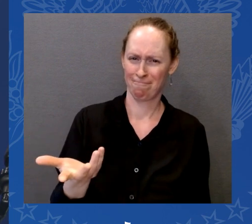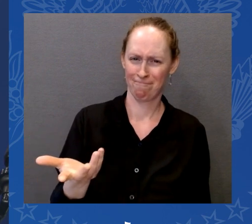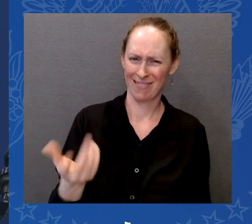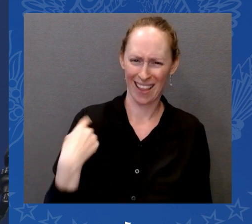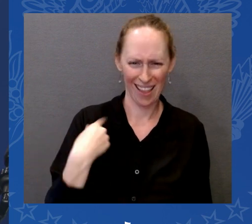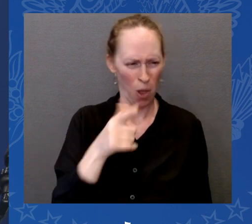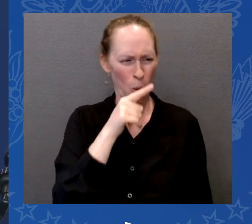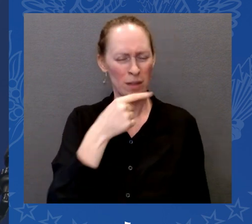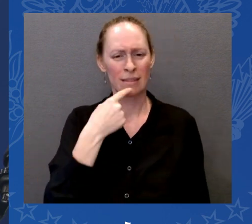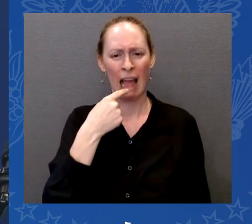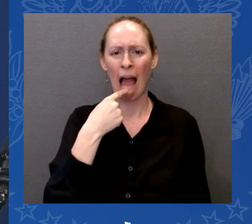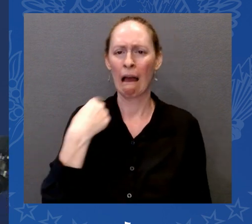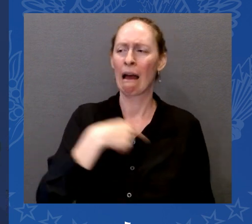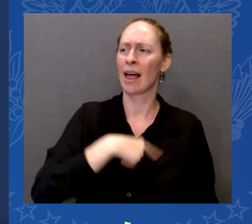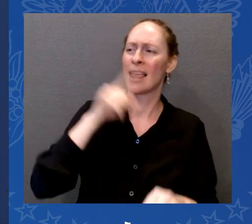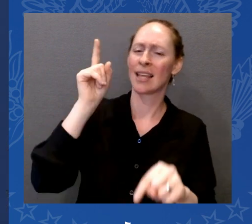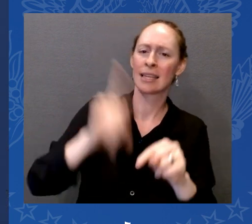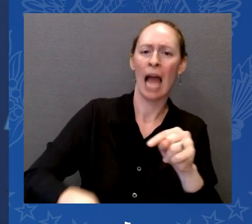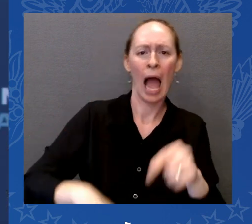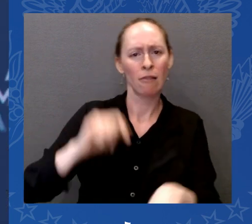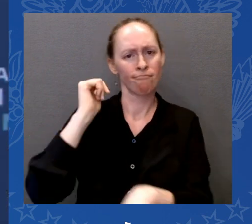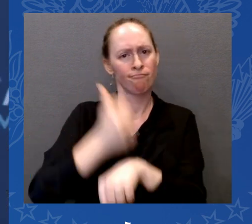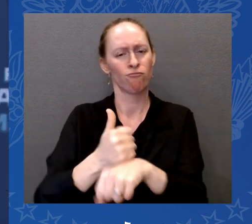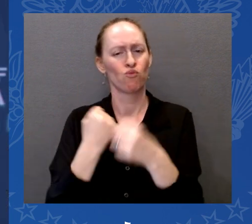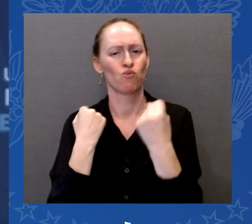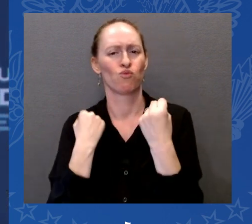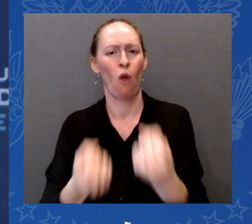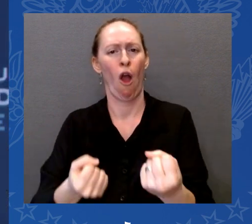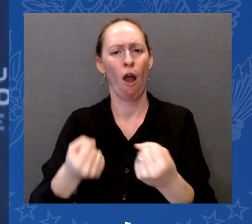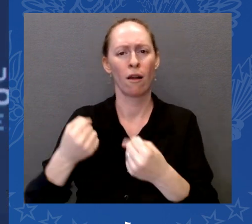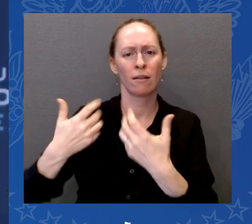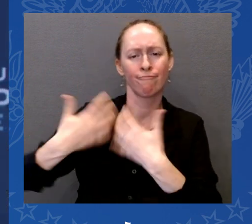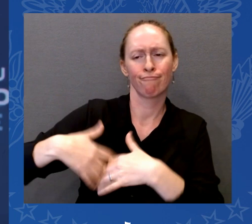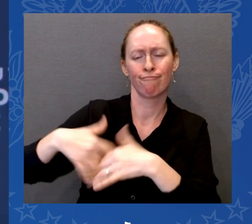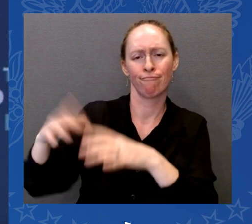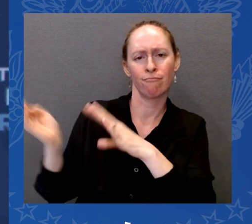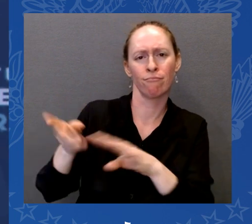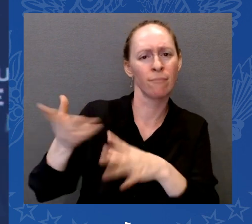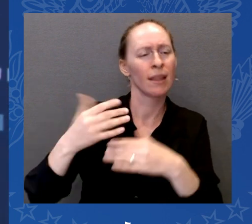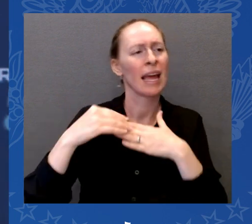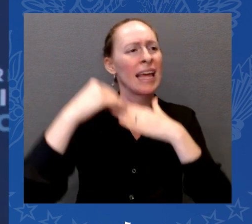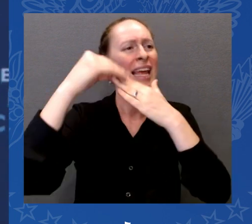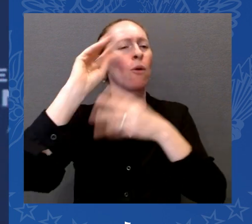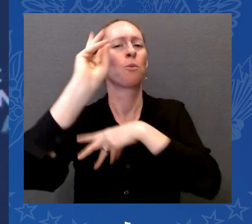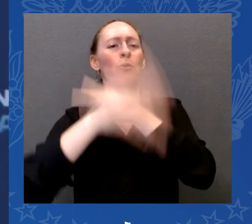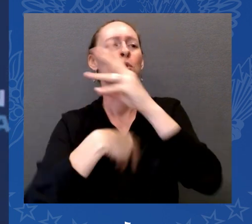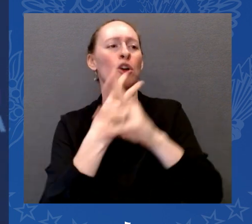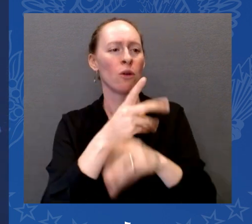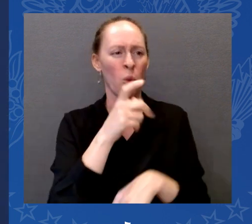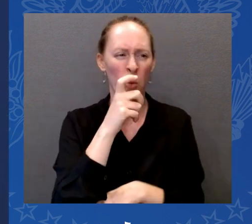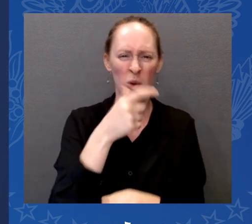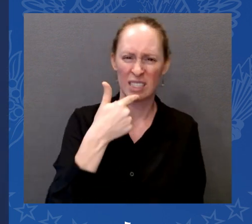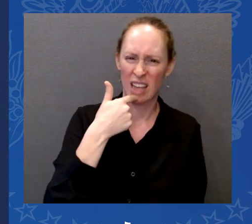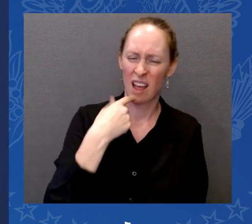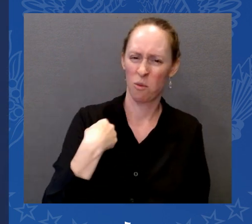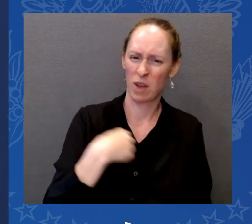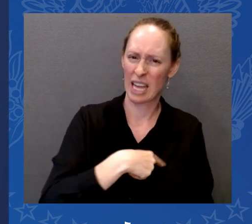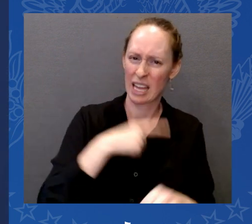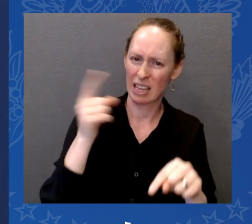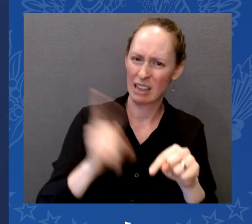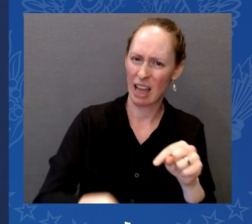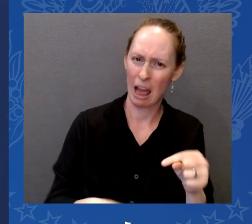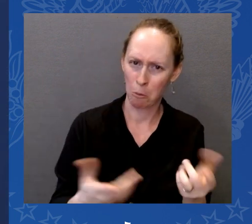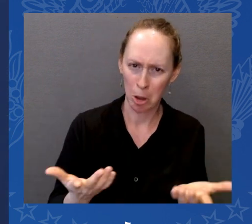This country lost over 180,000 manufacturing jobs under the last guy that had this job. We've created